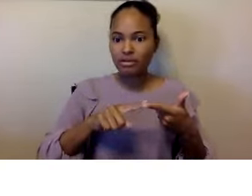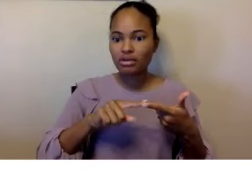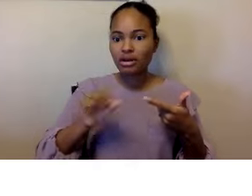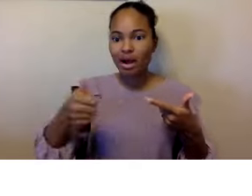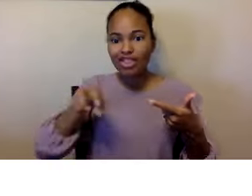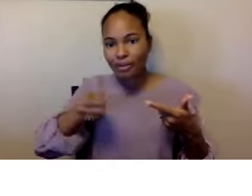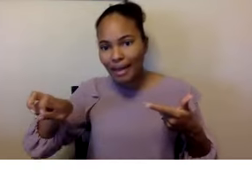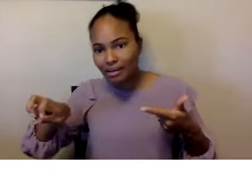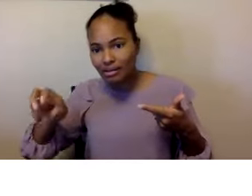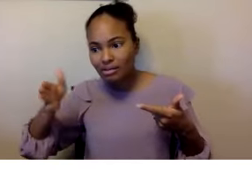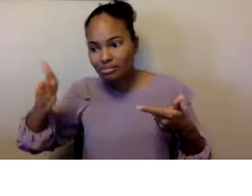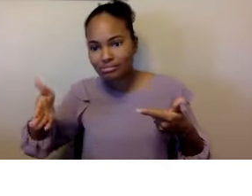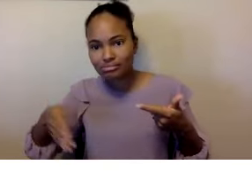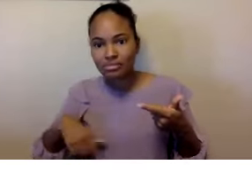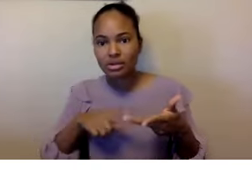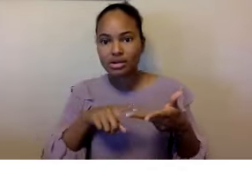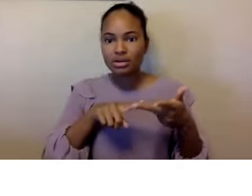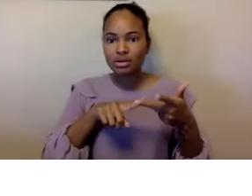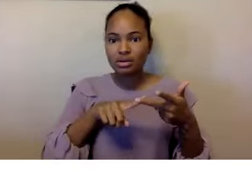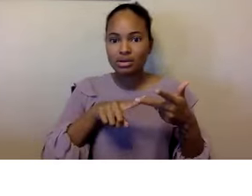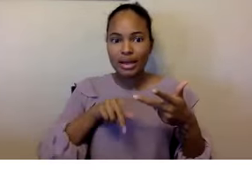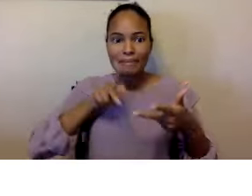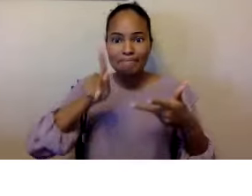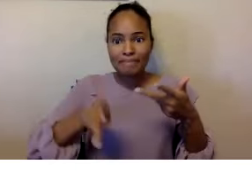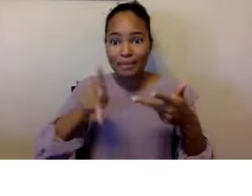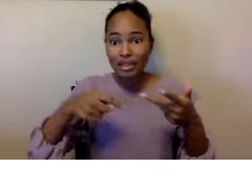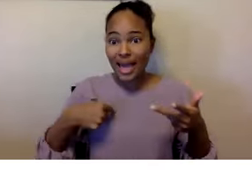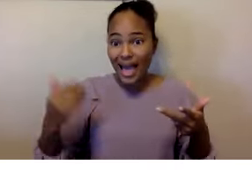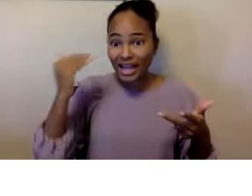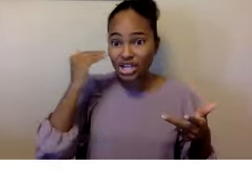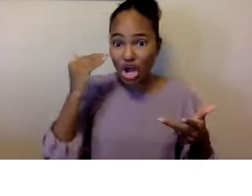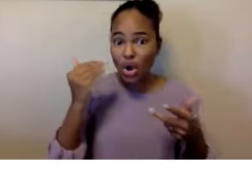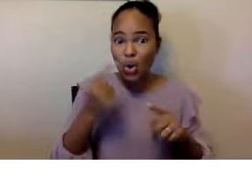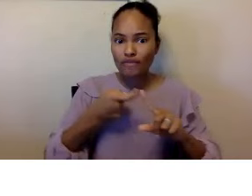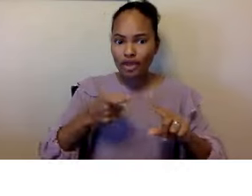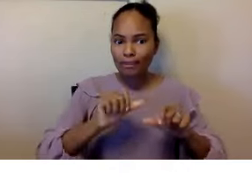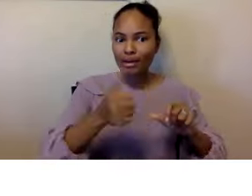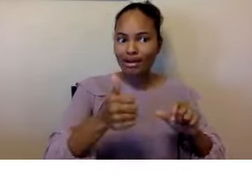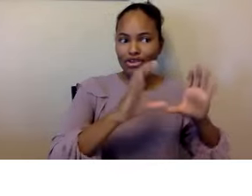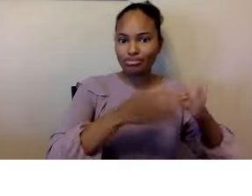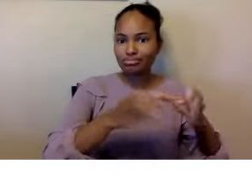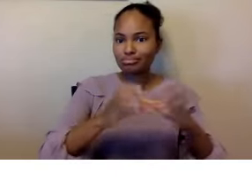panelists or even people I know from various circles who are